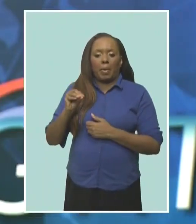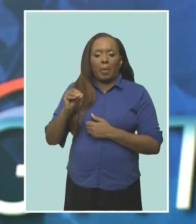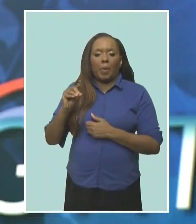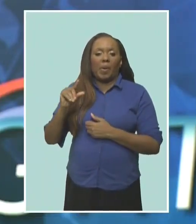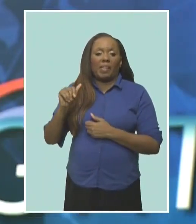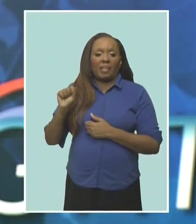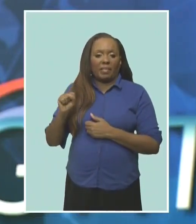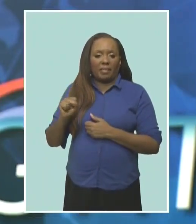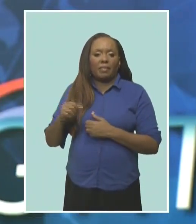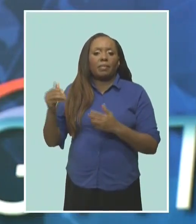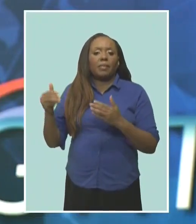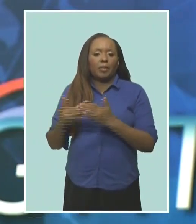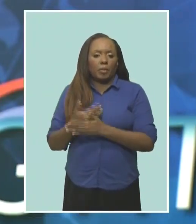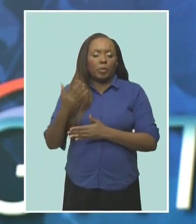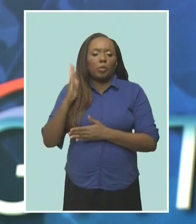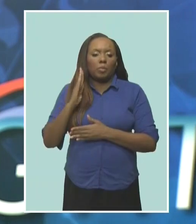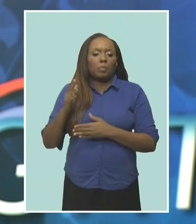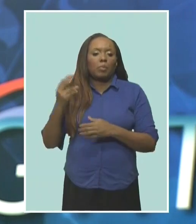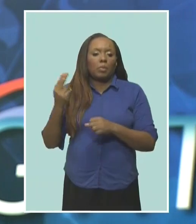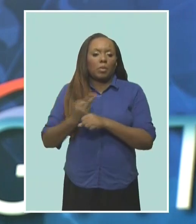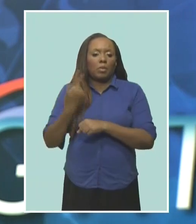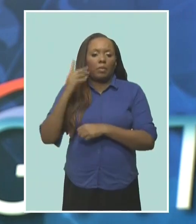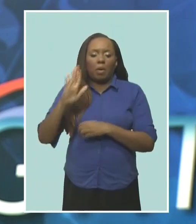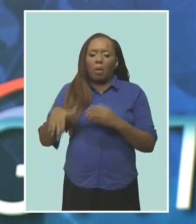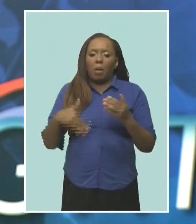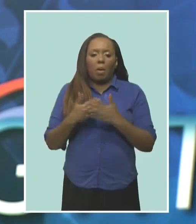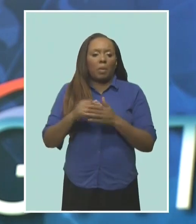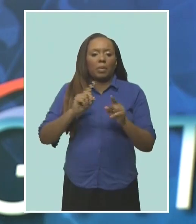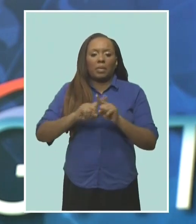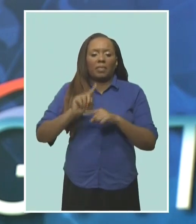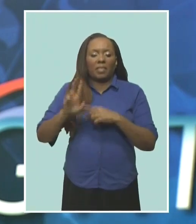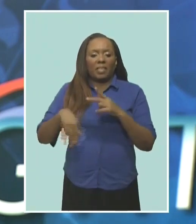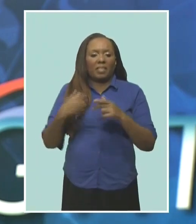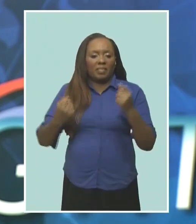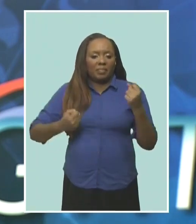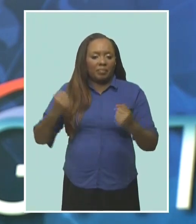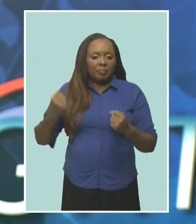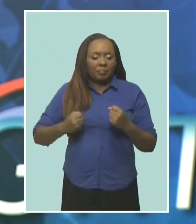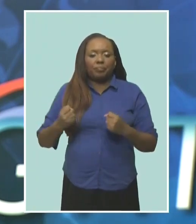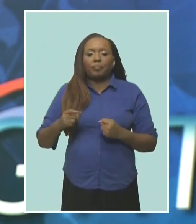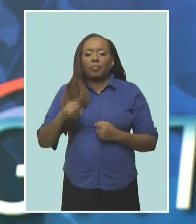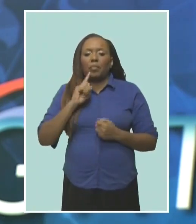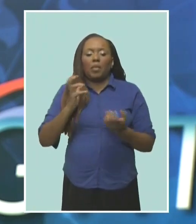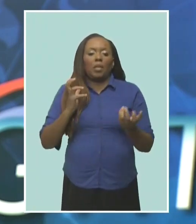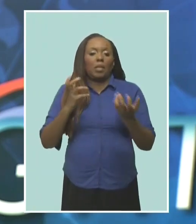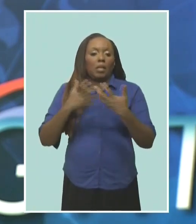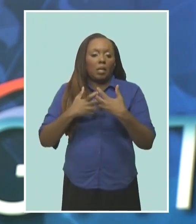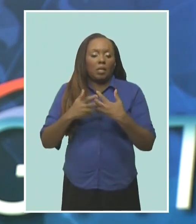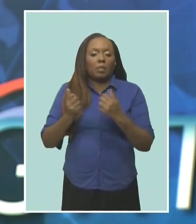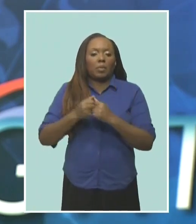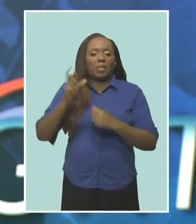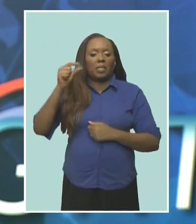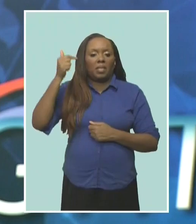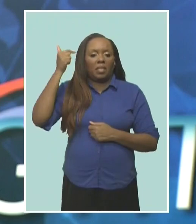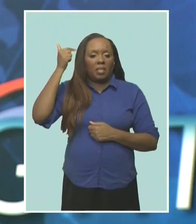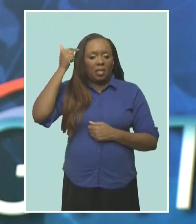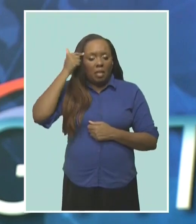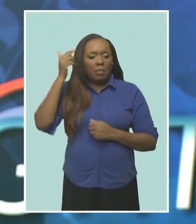new fuel will eventually be used for all classes of vehicles and fits with government's green-friendly